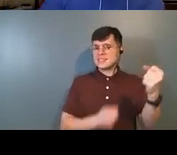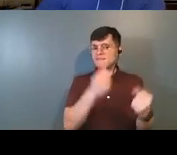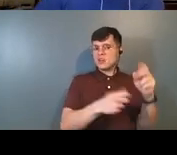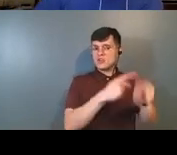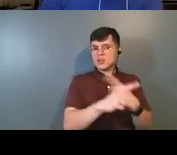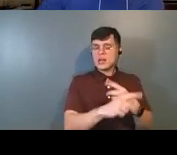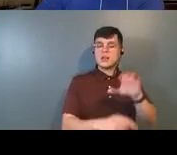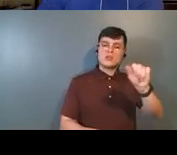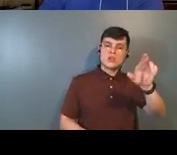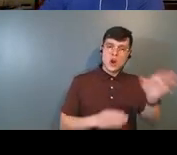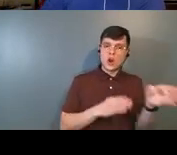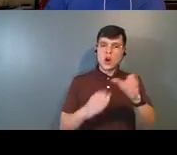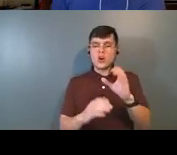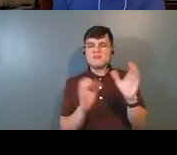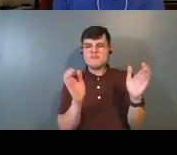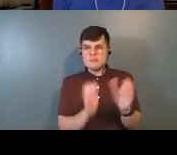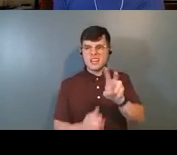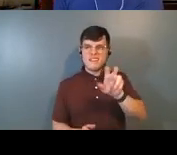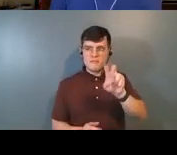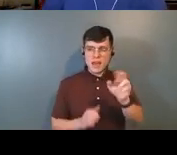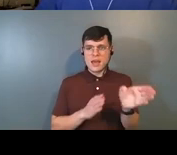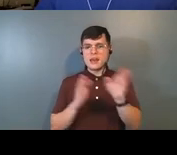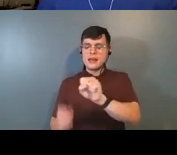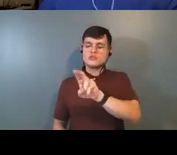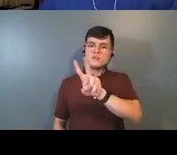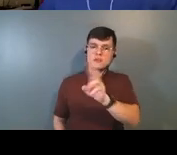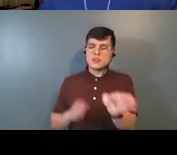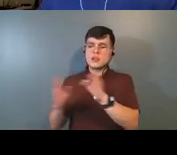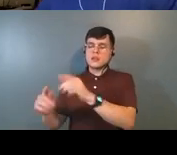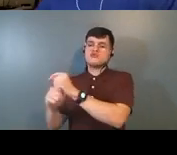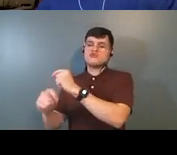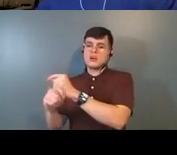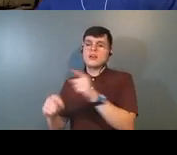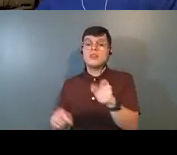car, minivan, SUV, and truck. And this is actually,